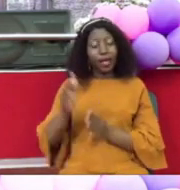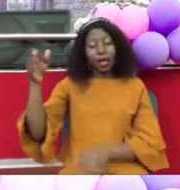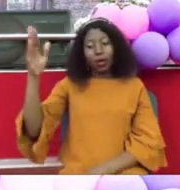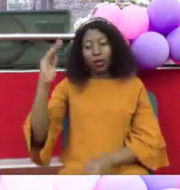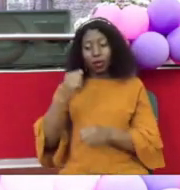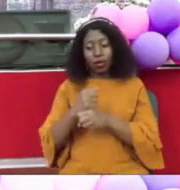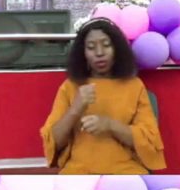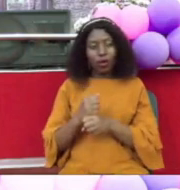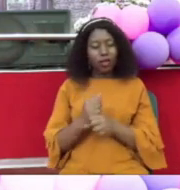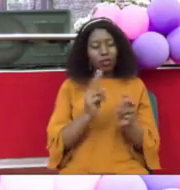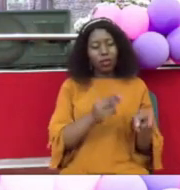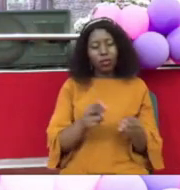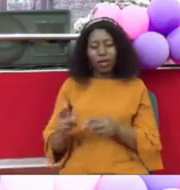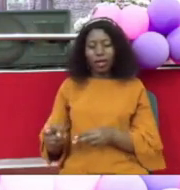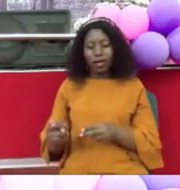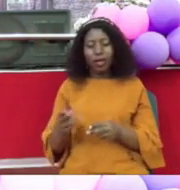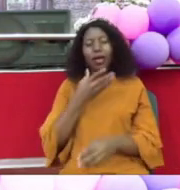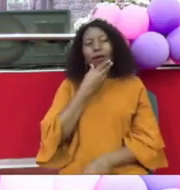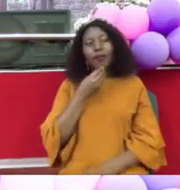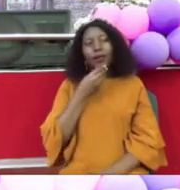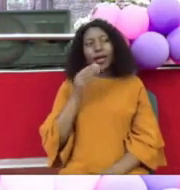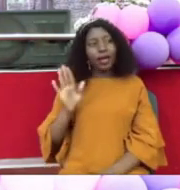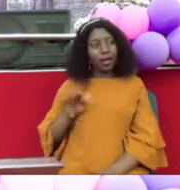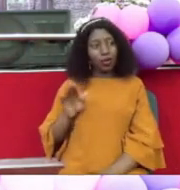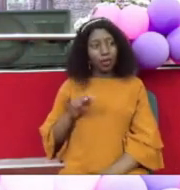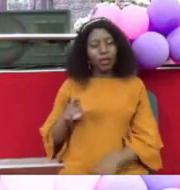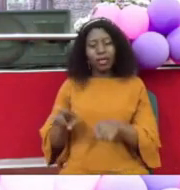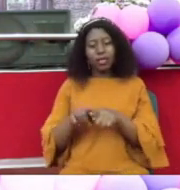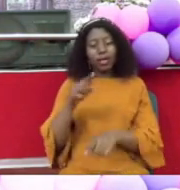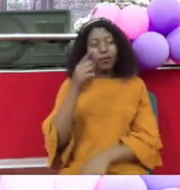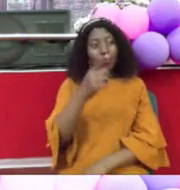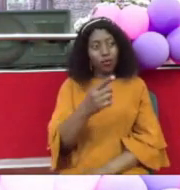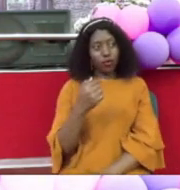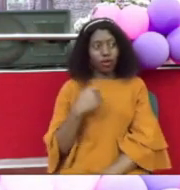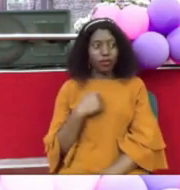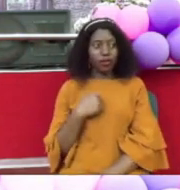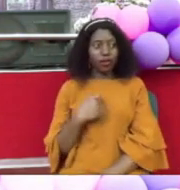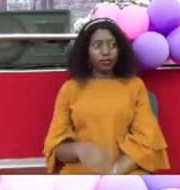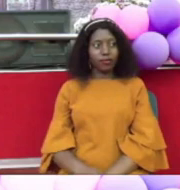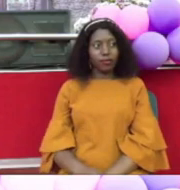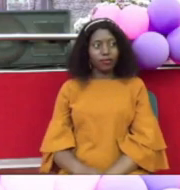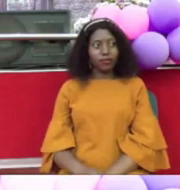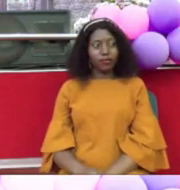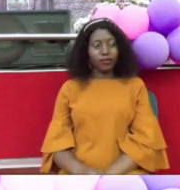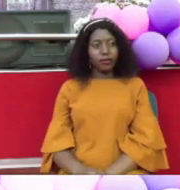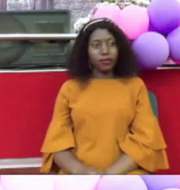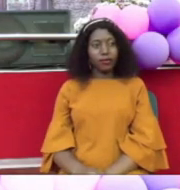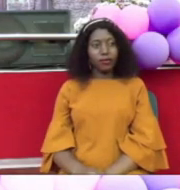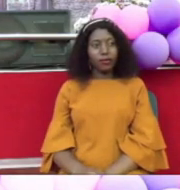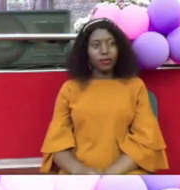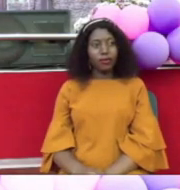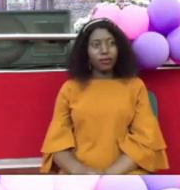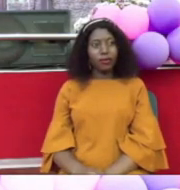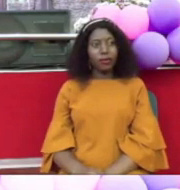with ordinary men and women like me and you. Mungu anafanya kazi na watu wa kawaida kama mimi na wewe. Who decide